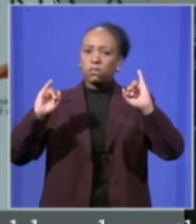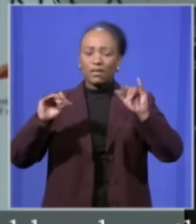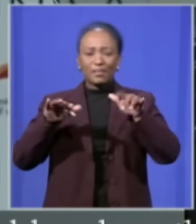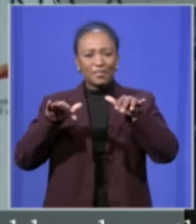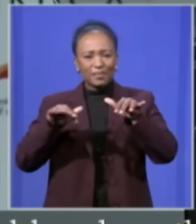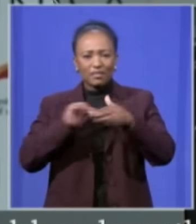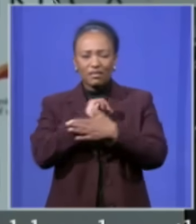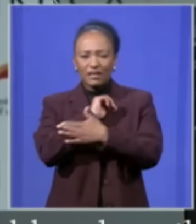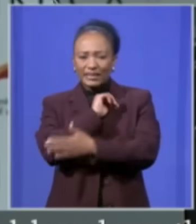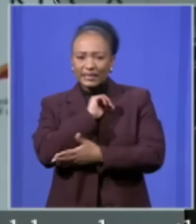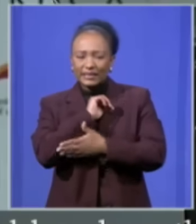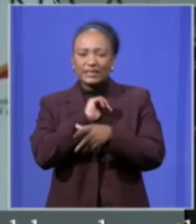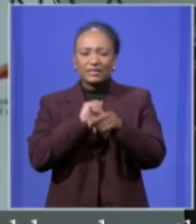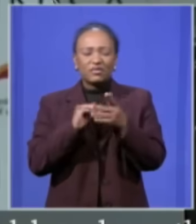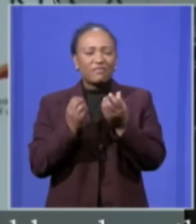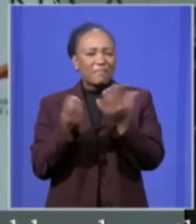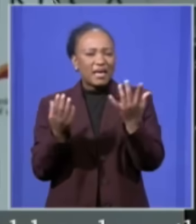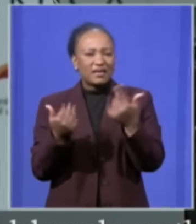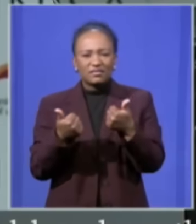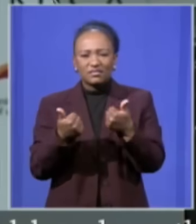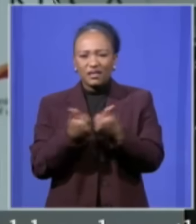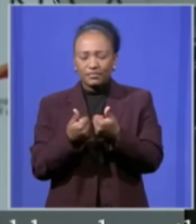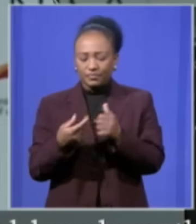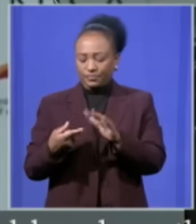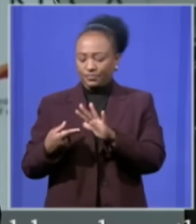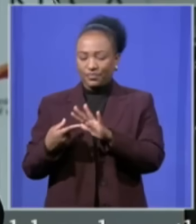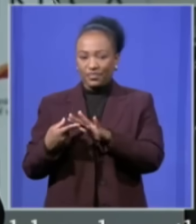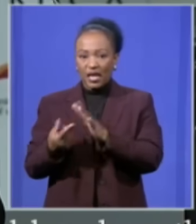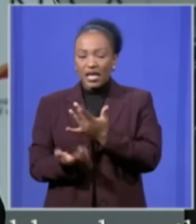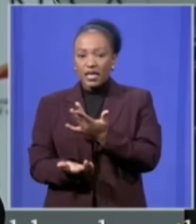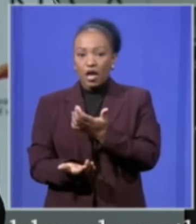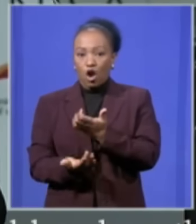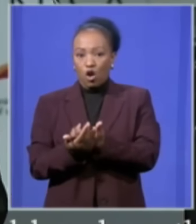Economic hardships that our people are living under,